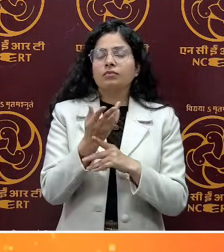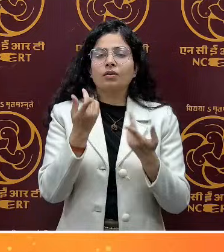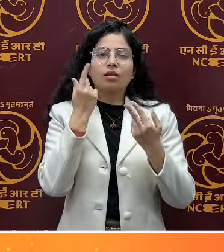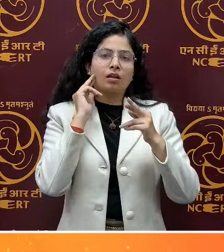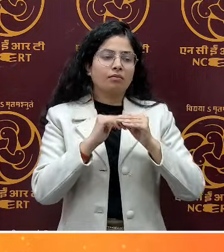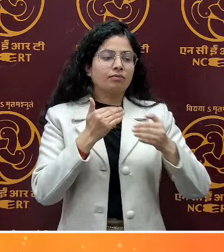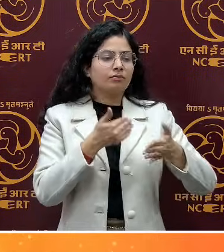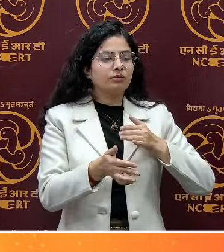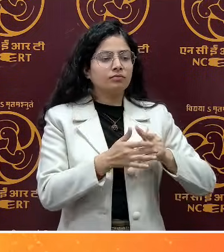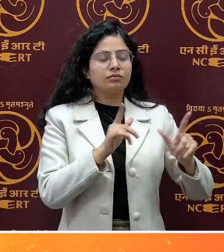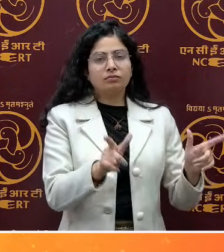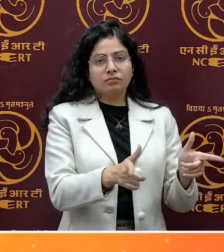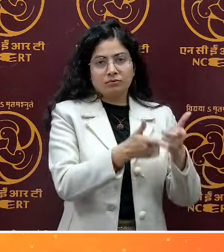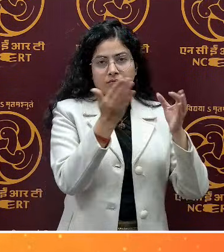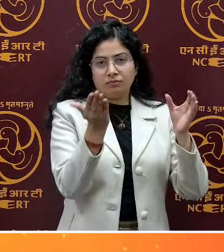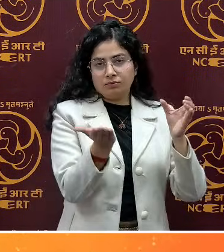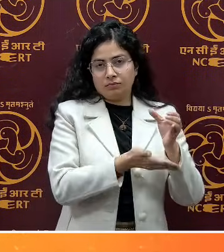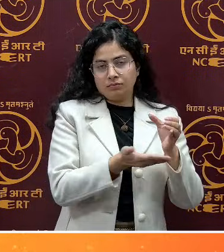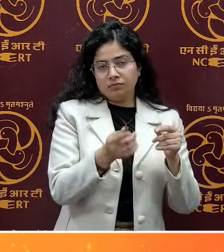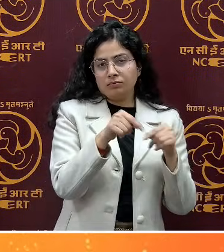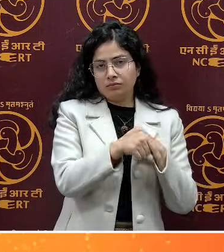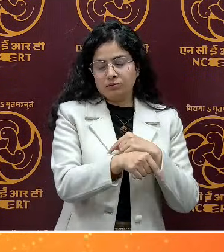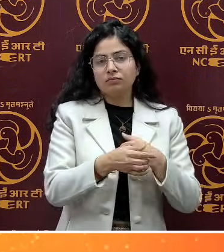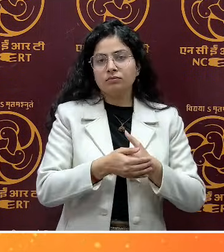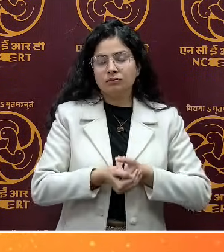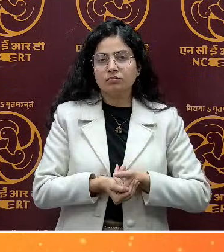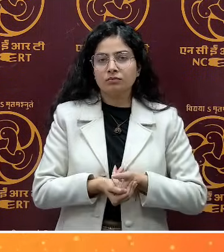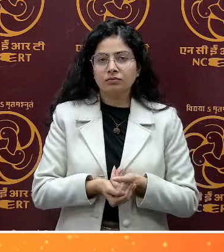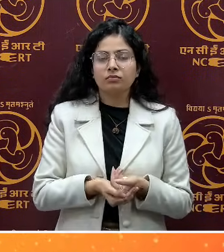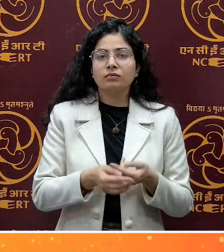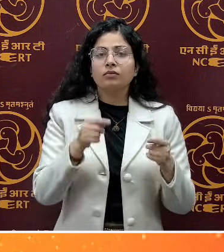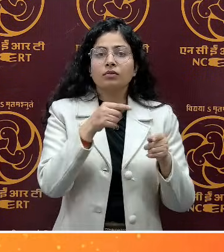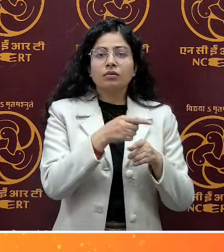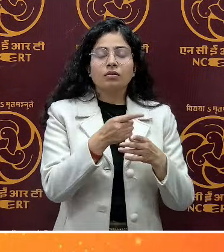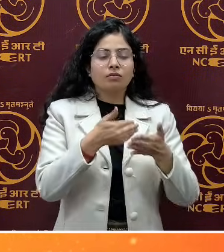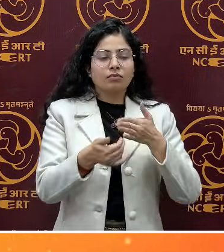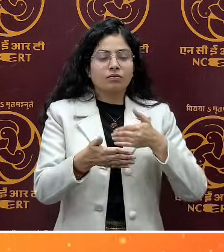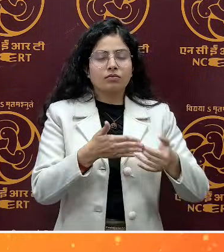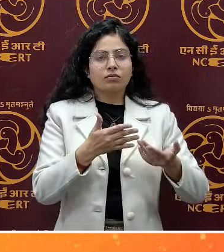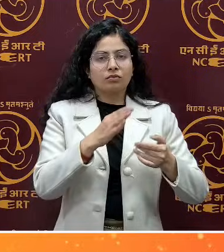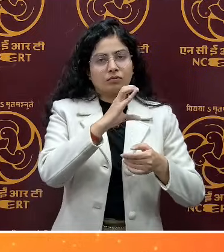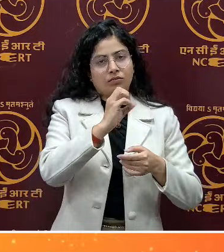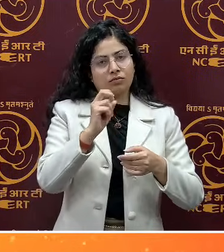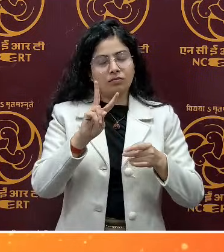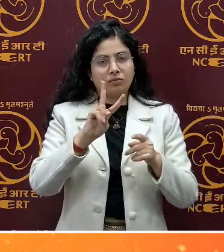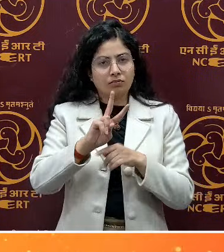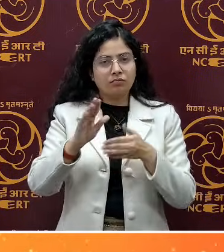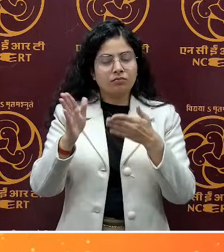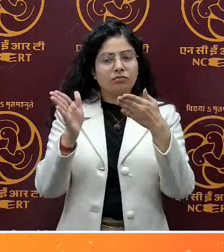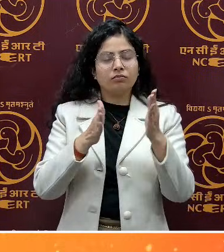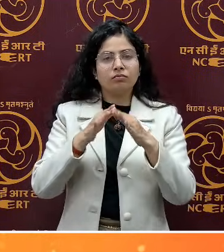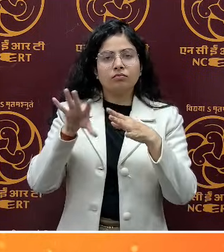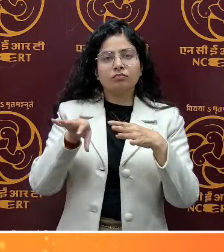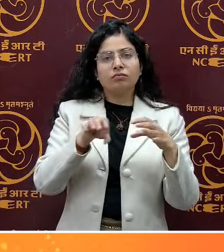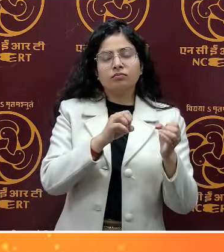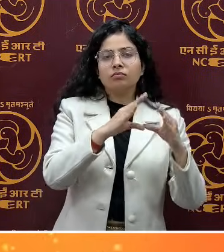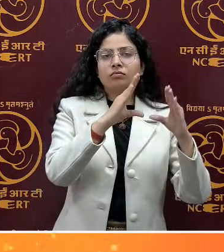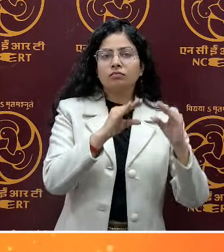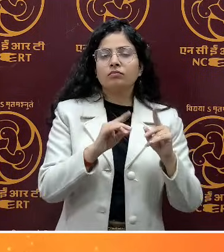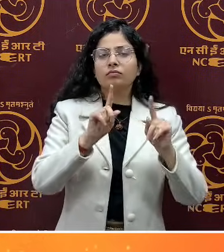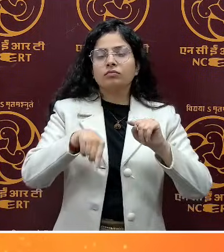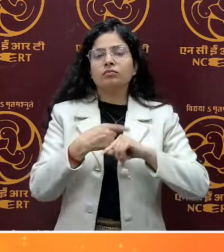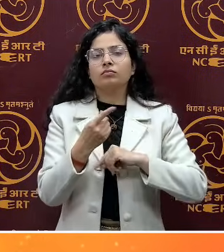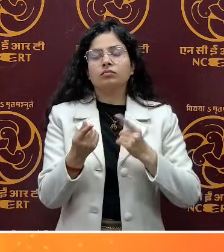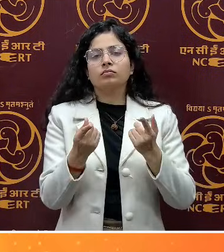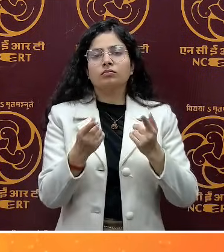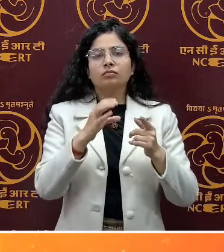down the trees, okay, the absorption of carbon dioxide from the air, it will reduce, and the production